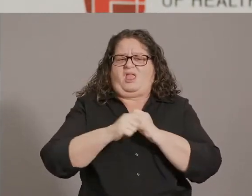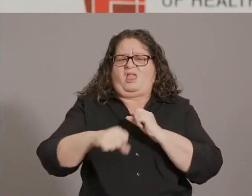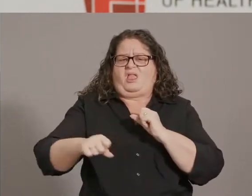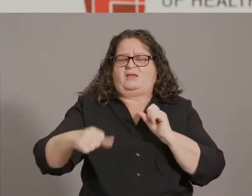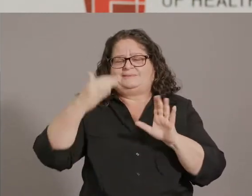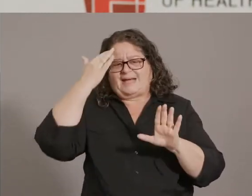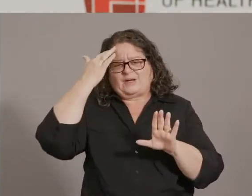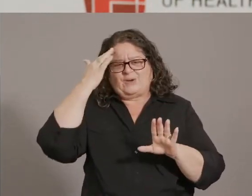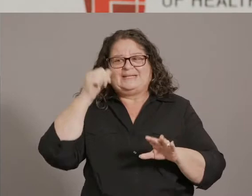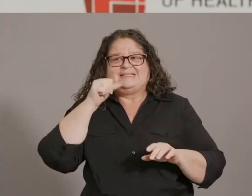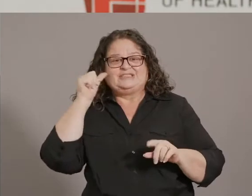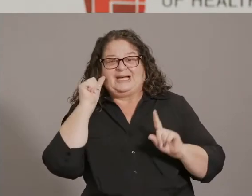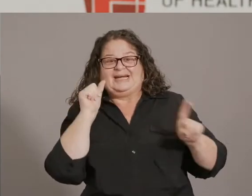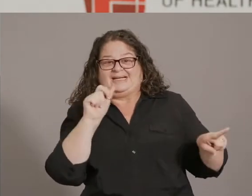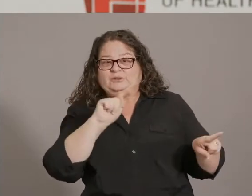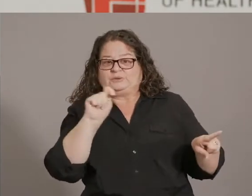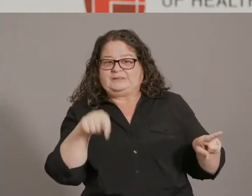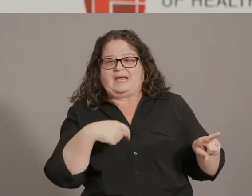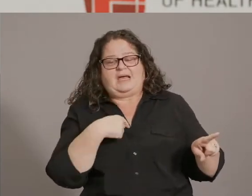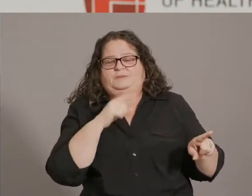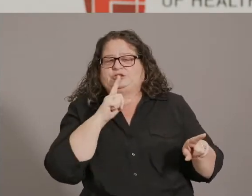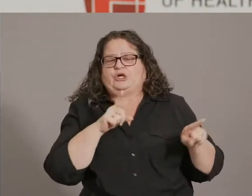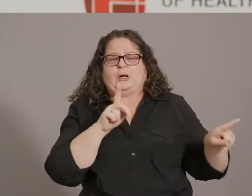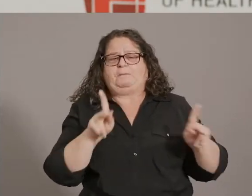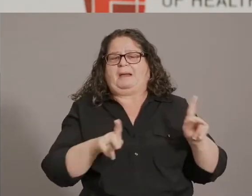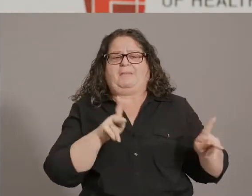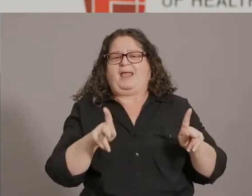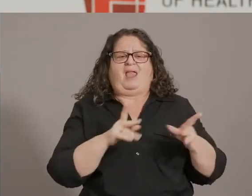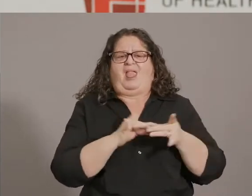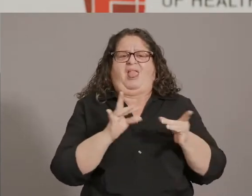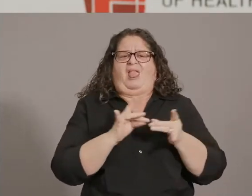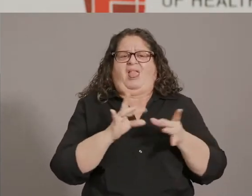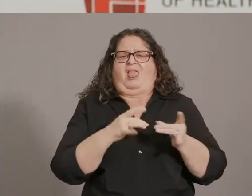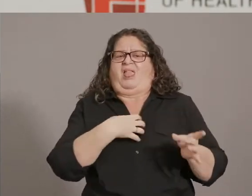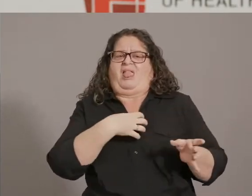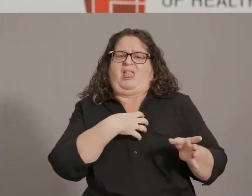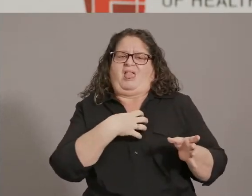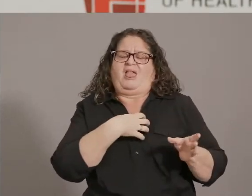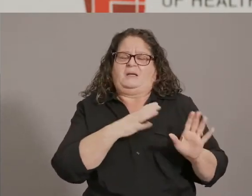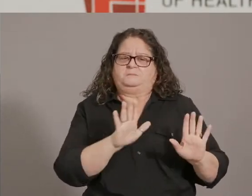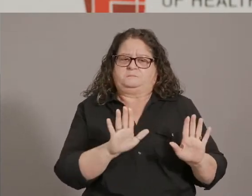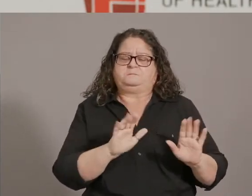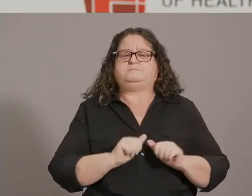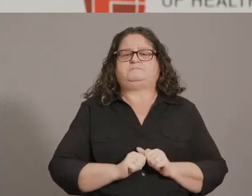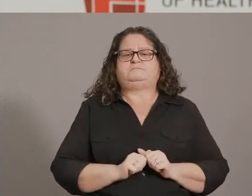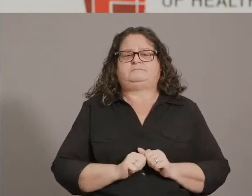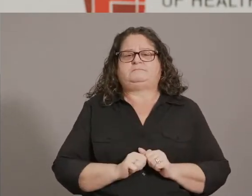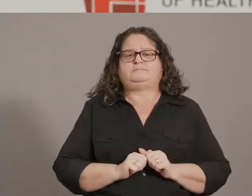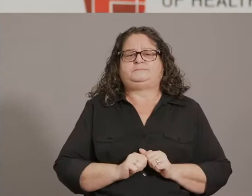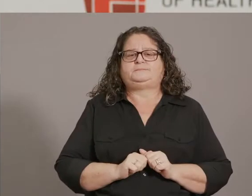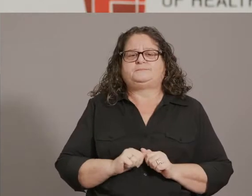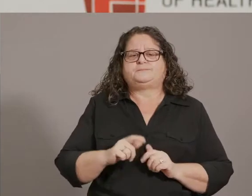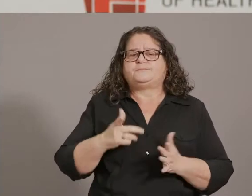county administrator and those folks. I mean, the fact is that you've had this 400 some